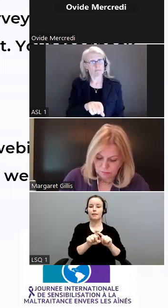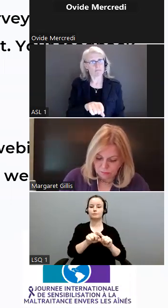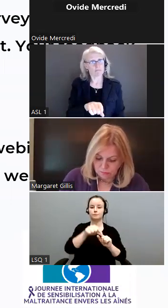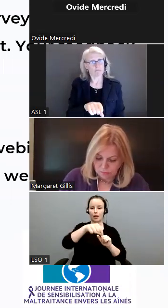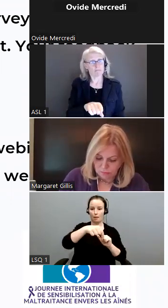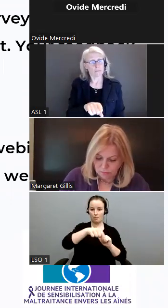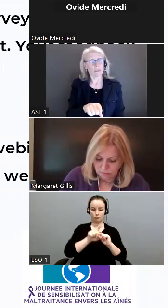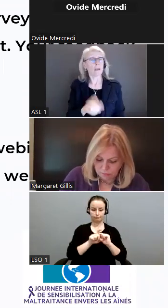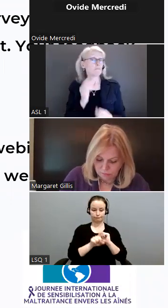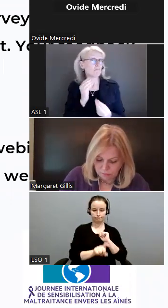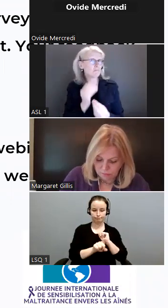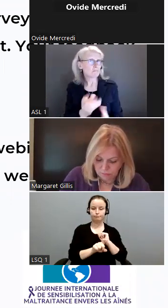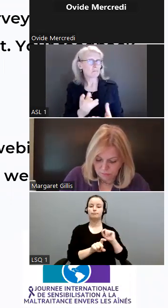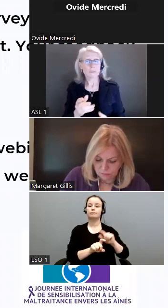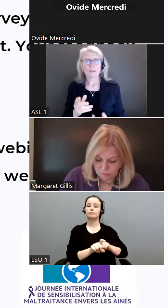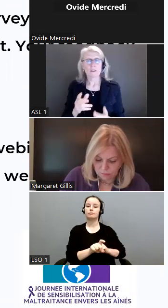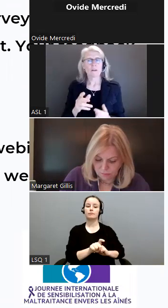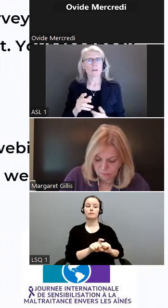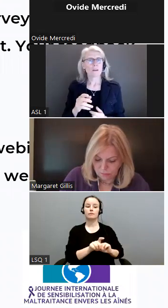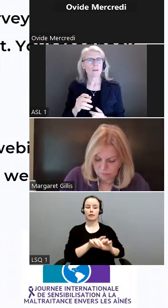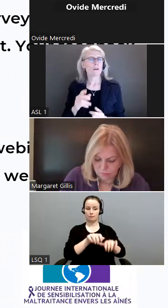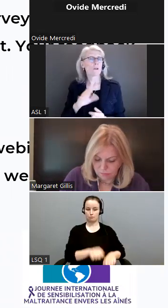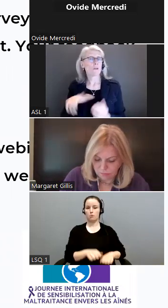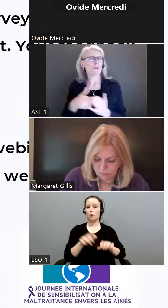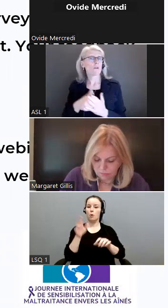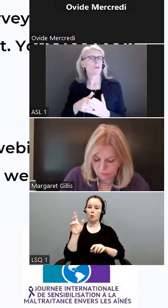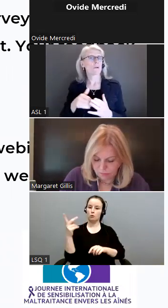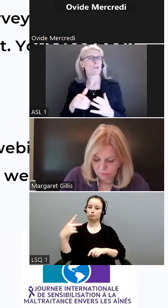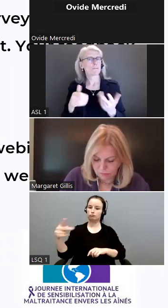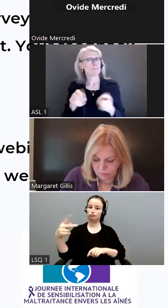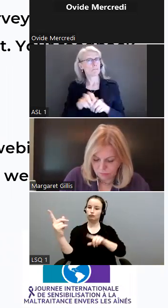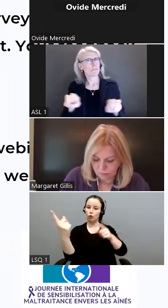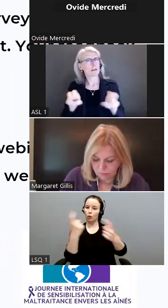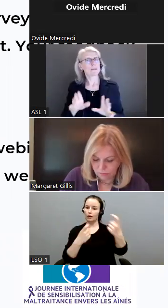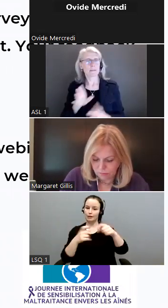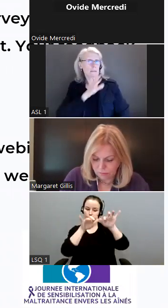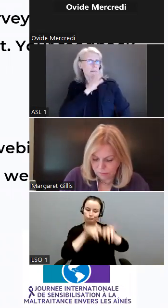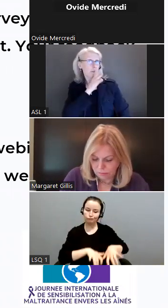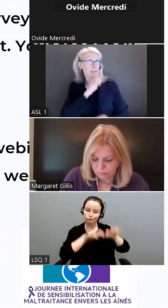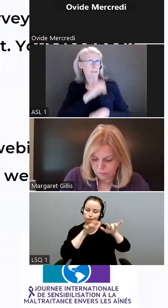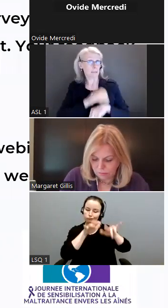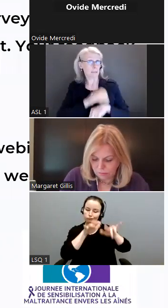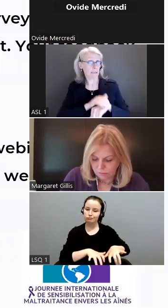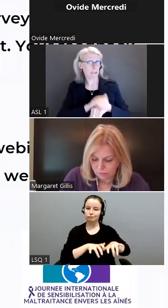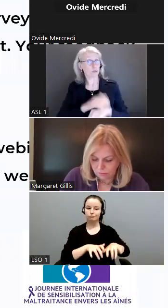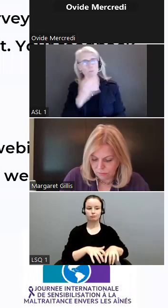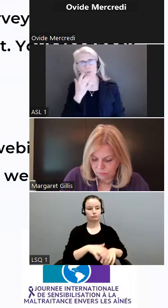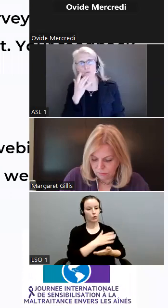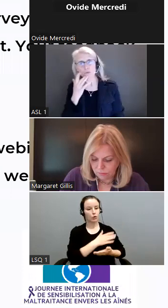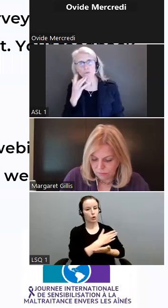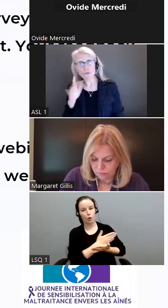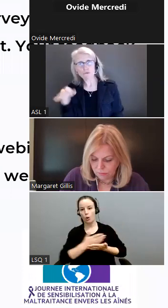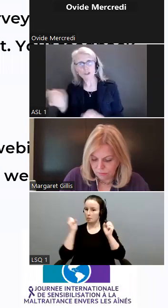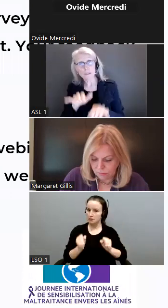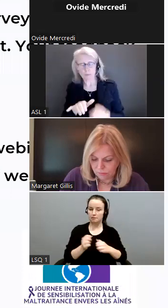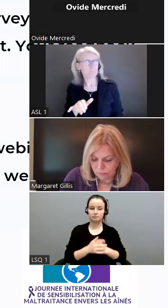clear, today's event, our speakers are speaking in English. However, feel free to type your questions in French if you prefer. We are able